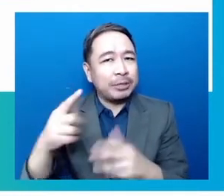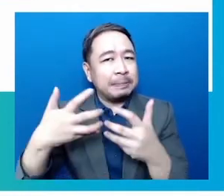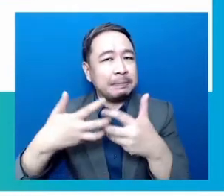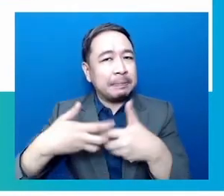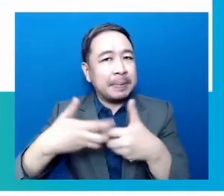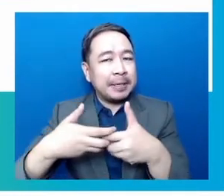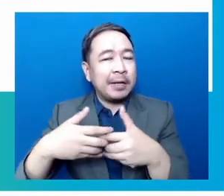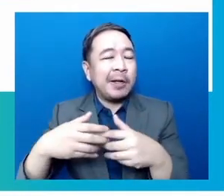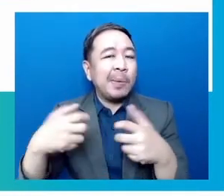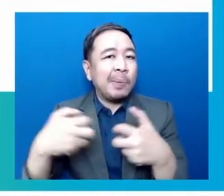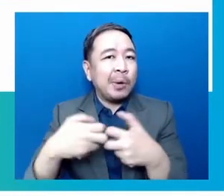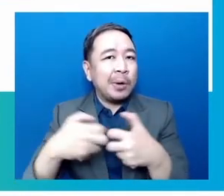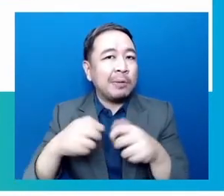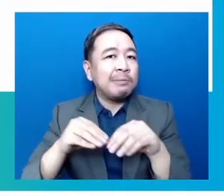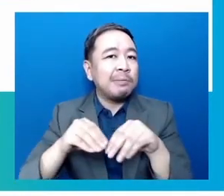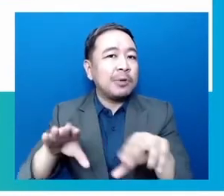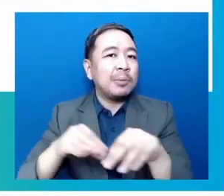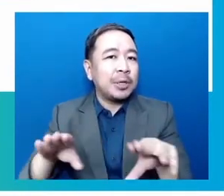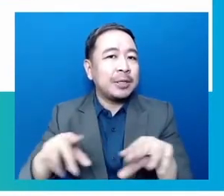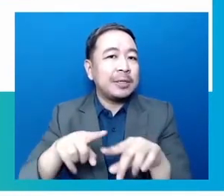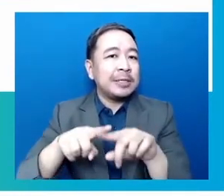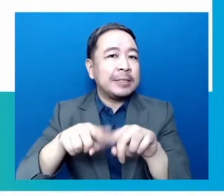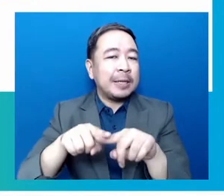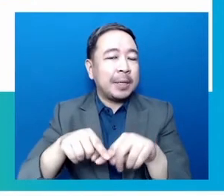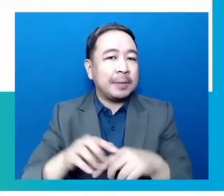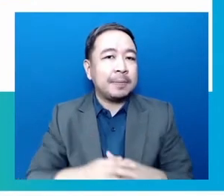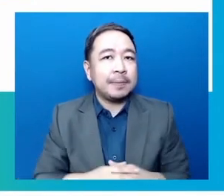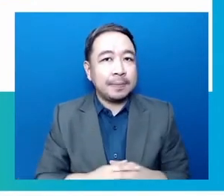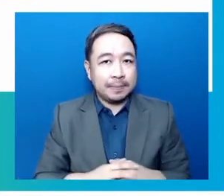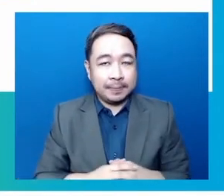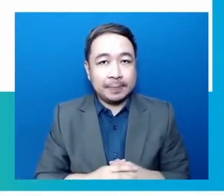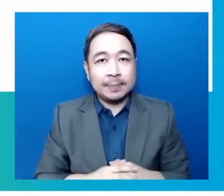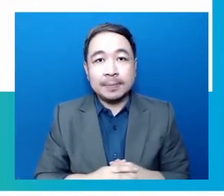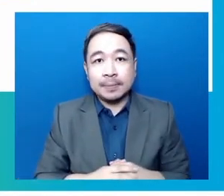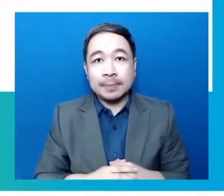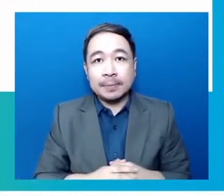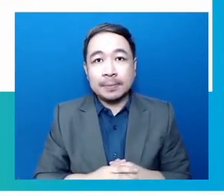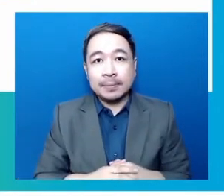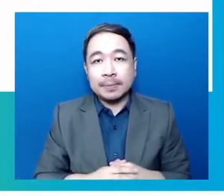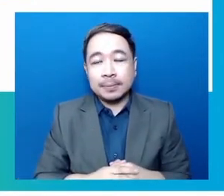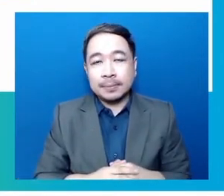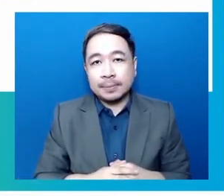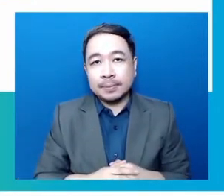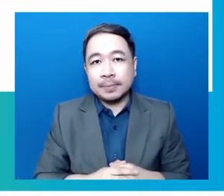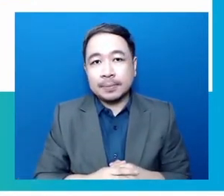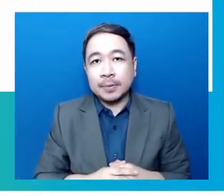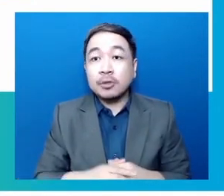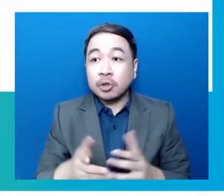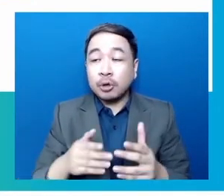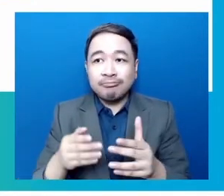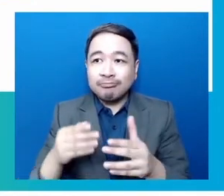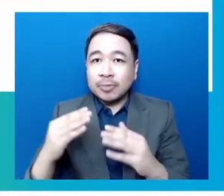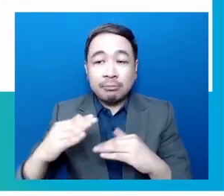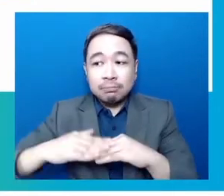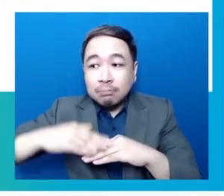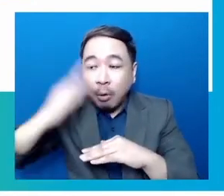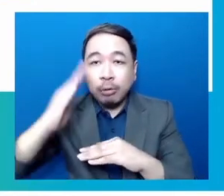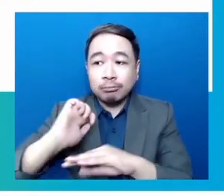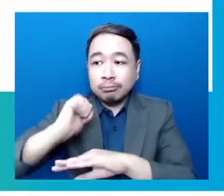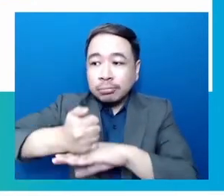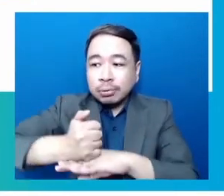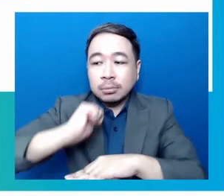750 megawatt Reliance Meghnaghat power plant is under construction here. And